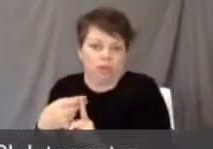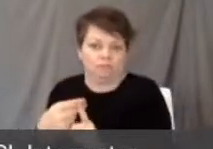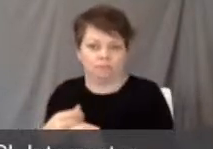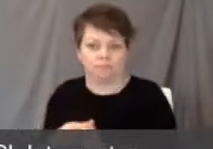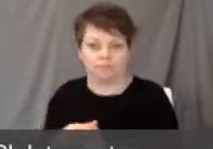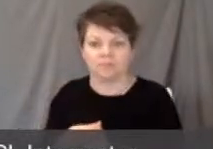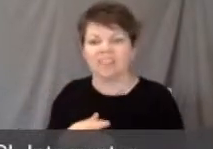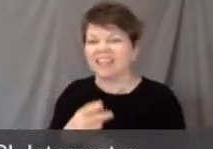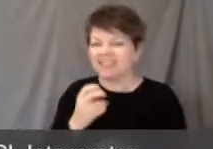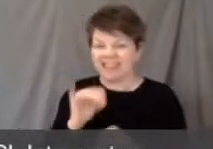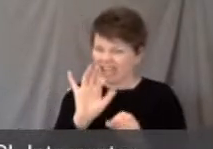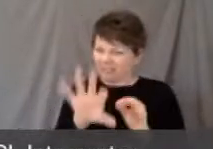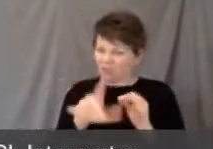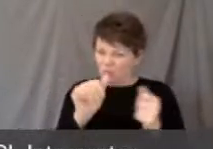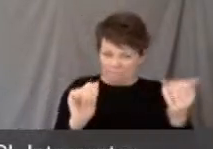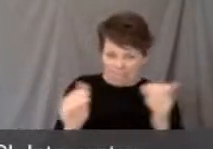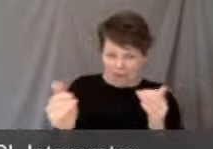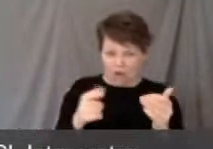Next slide.